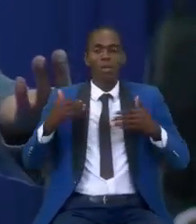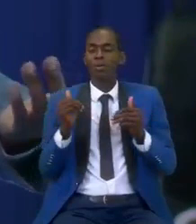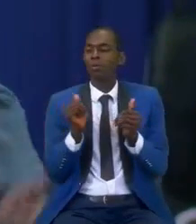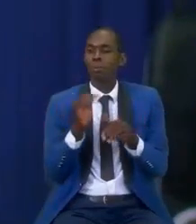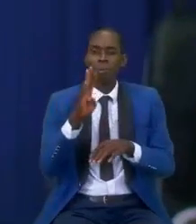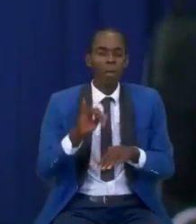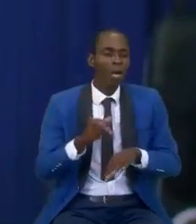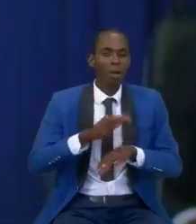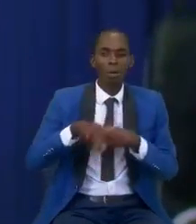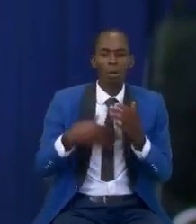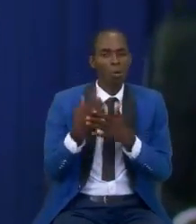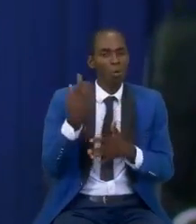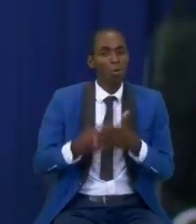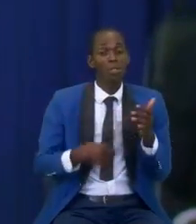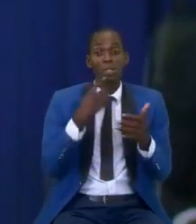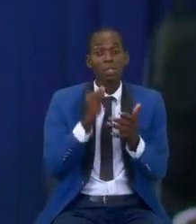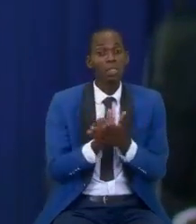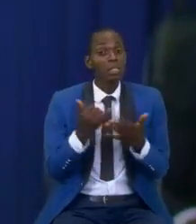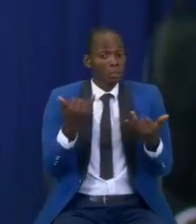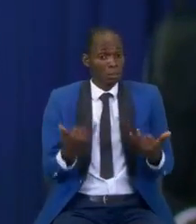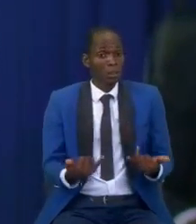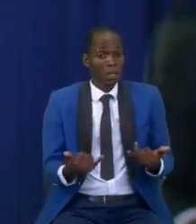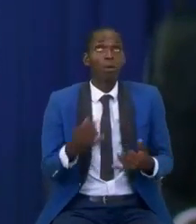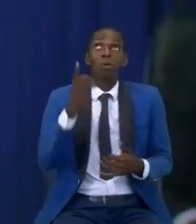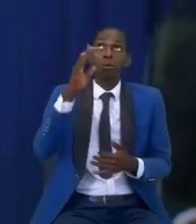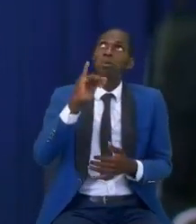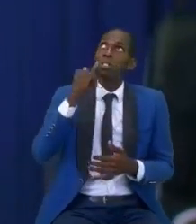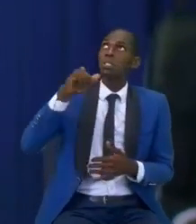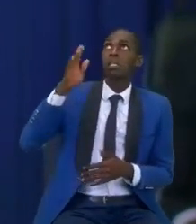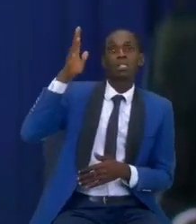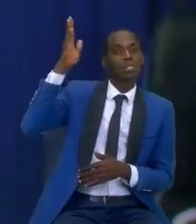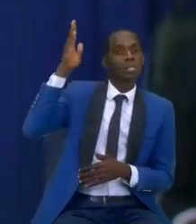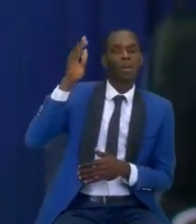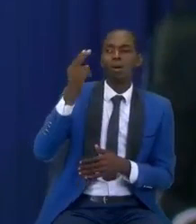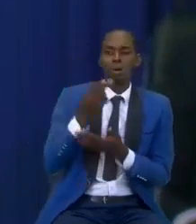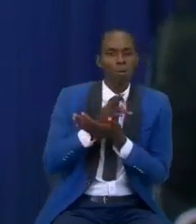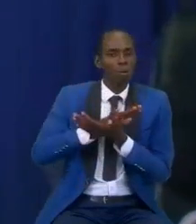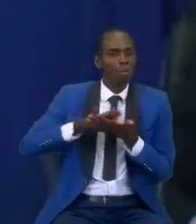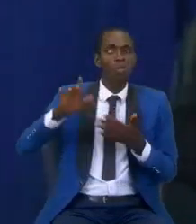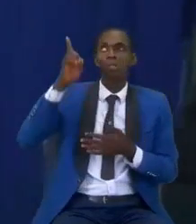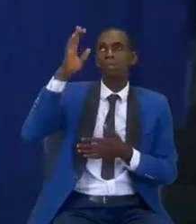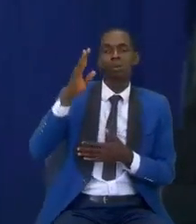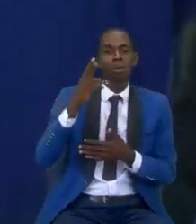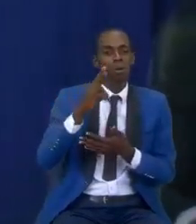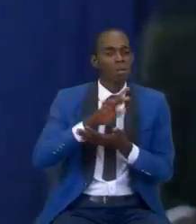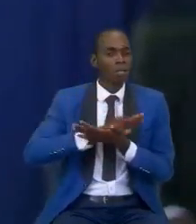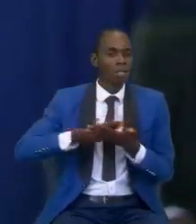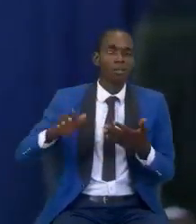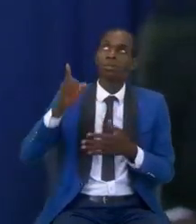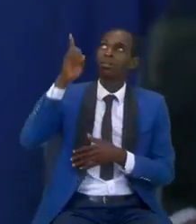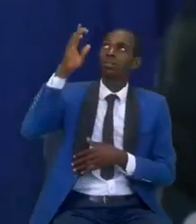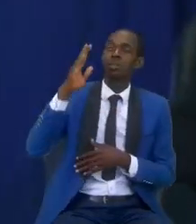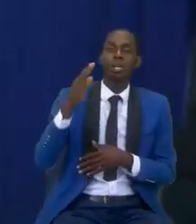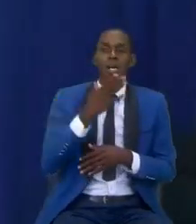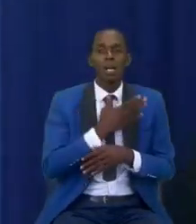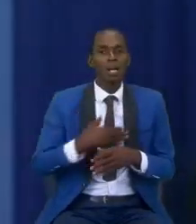was, a holy God, a righteous God, an unchangeable God. He's still where he was. We